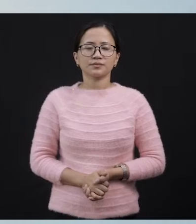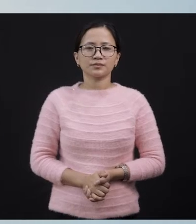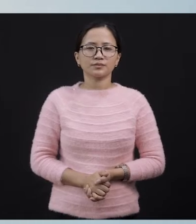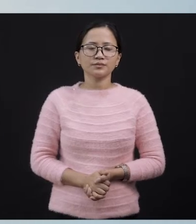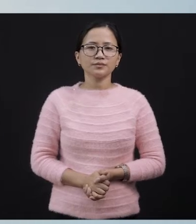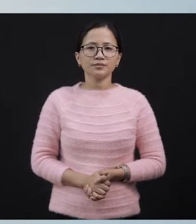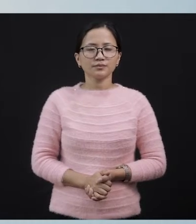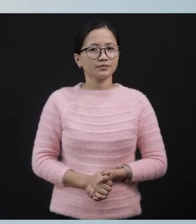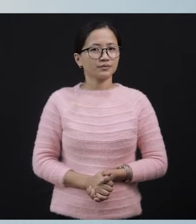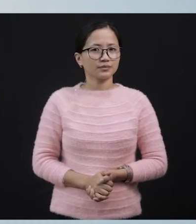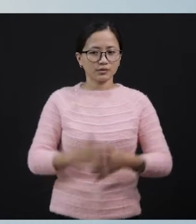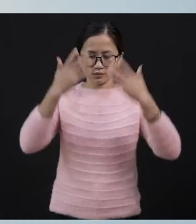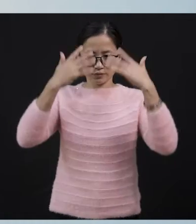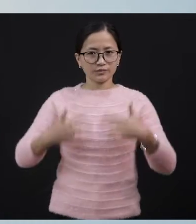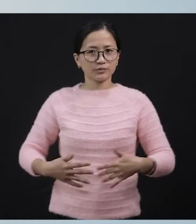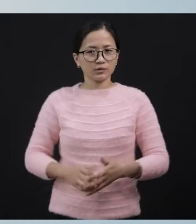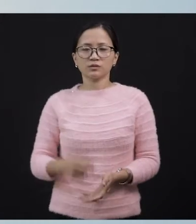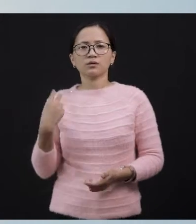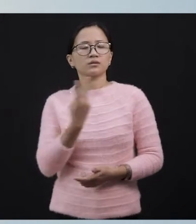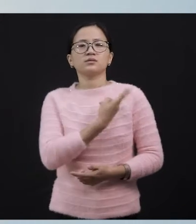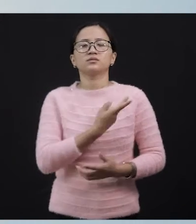humans, on us.